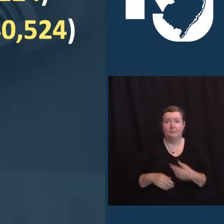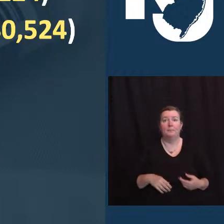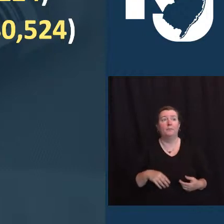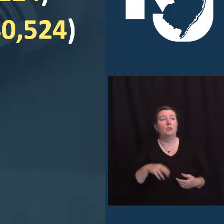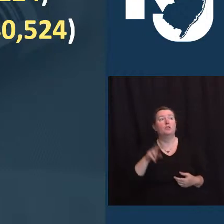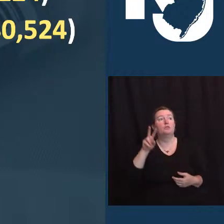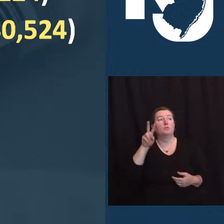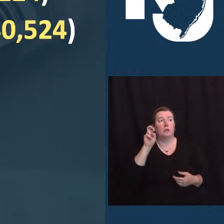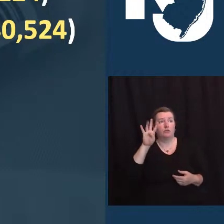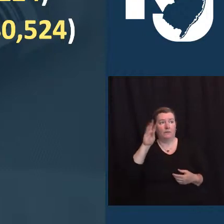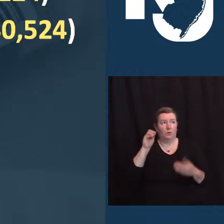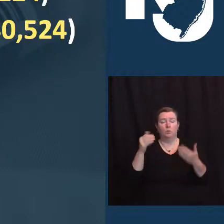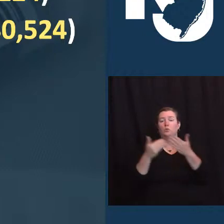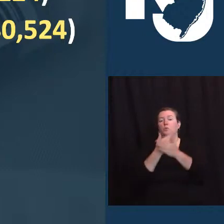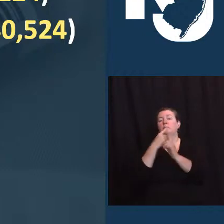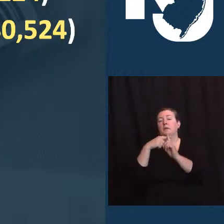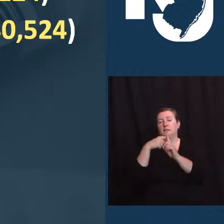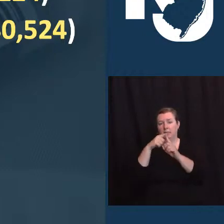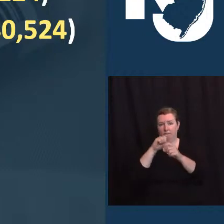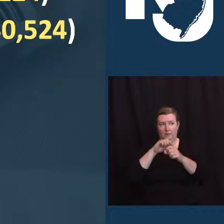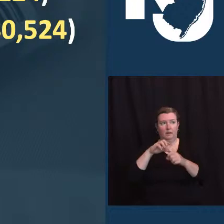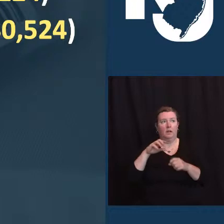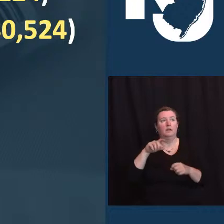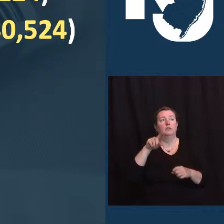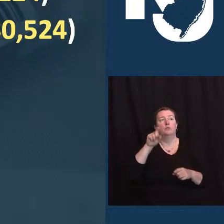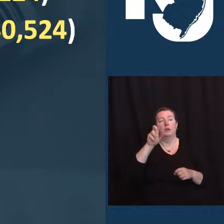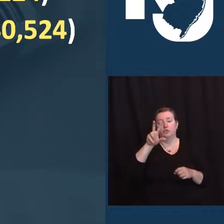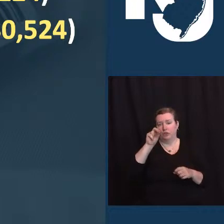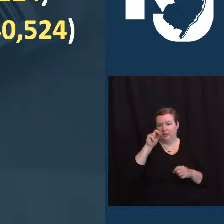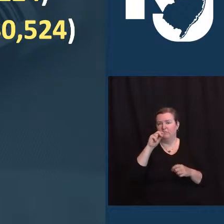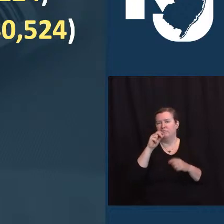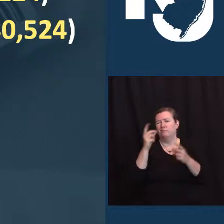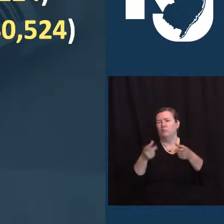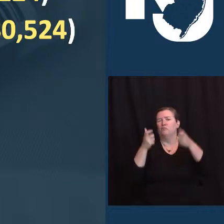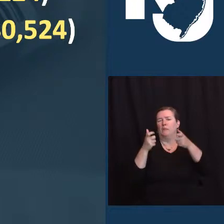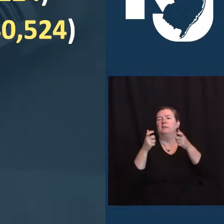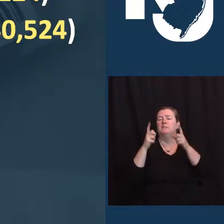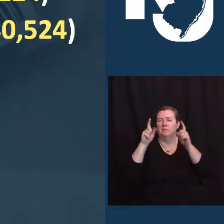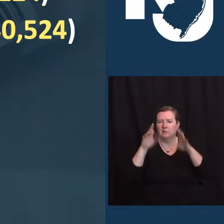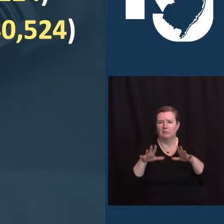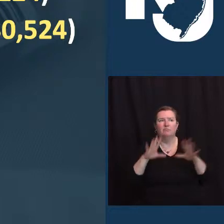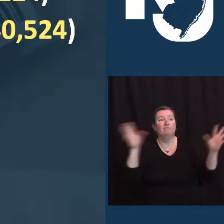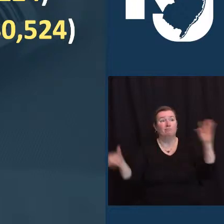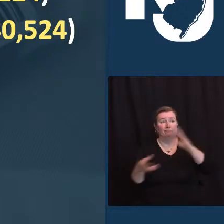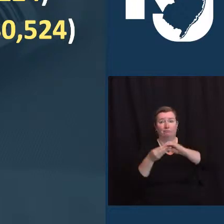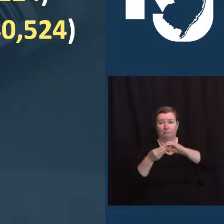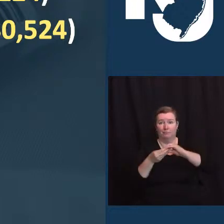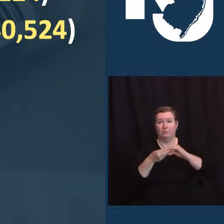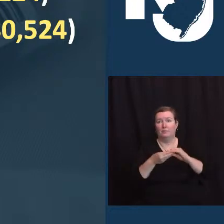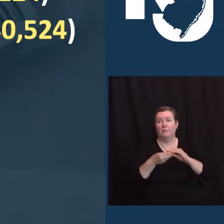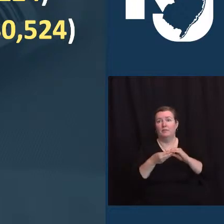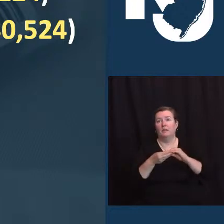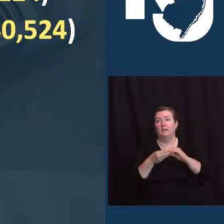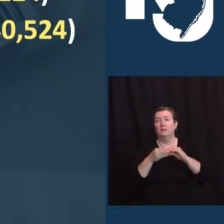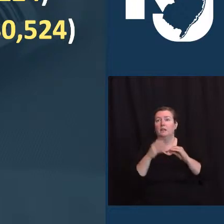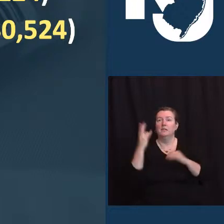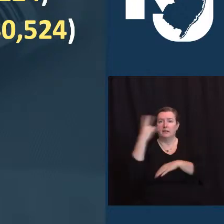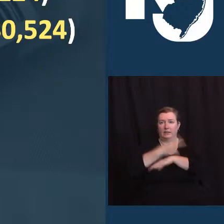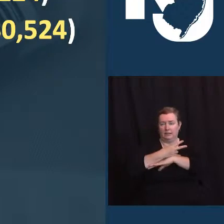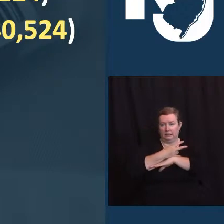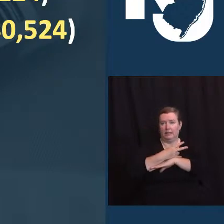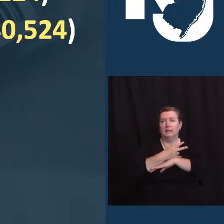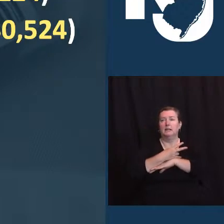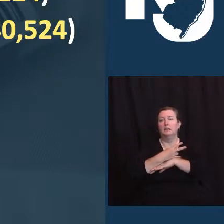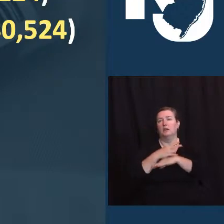PCR tests, 130 presumed positive antigen tests. The total over the past 7 days since we were last together, just